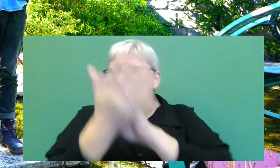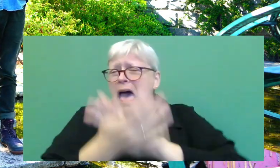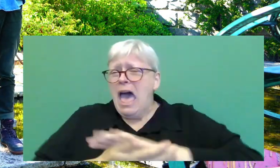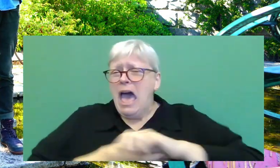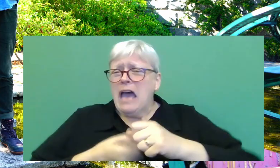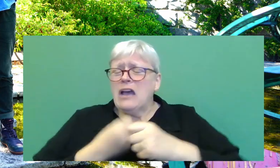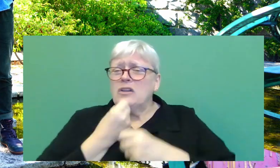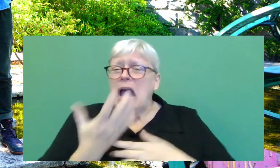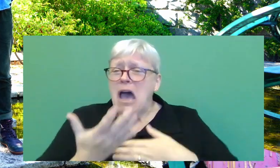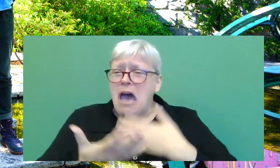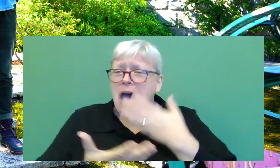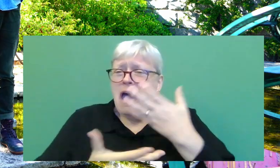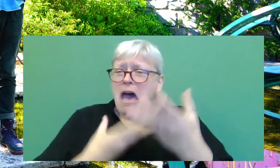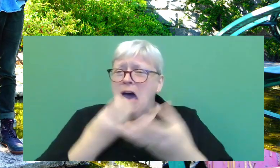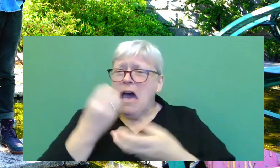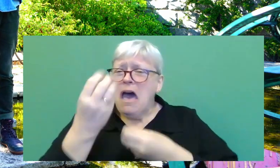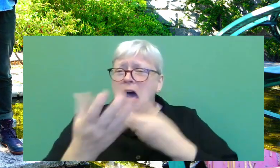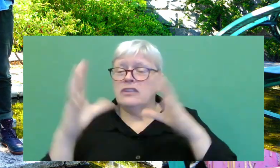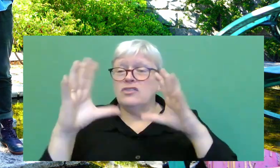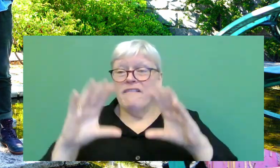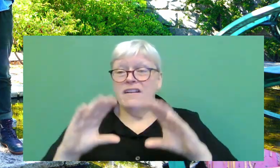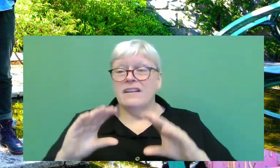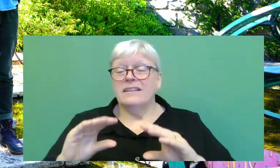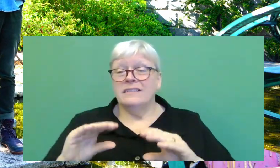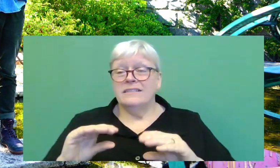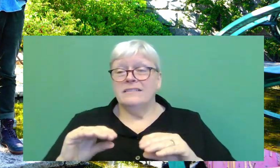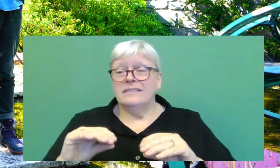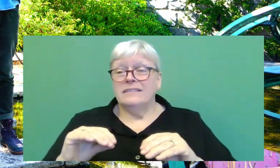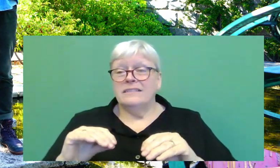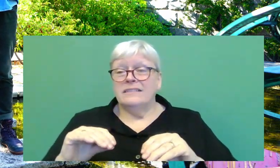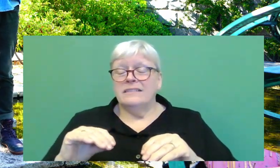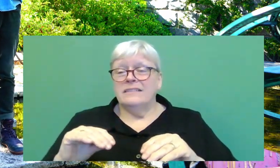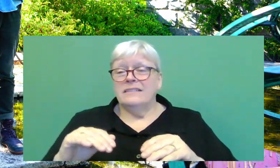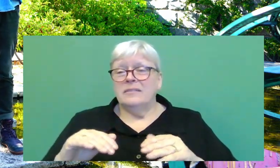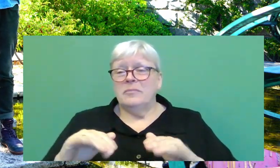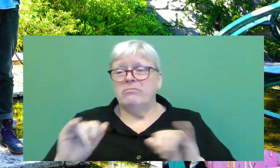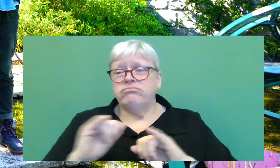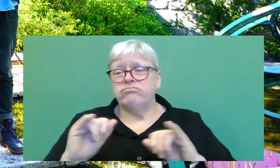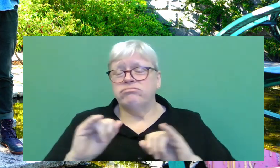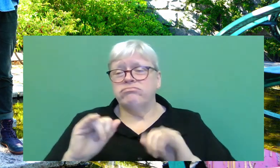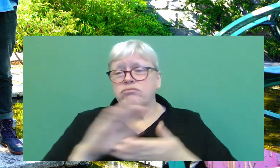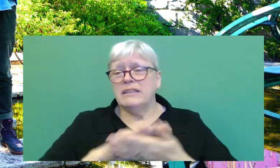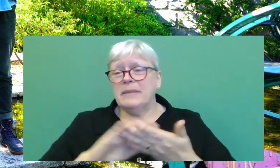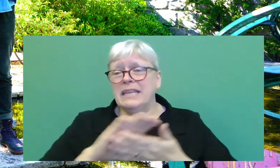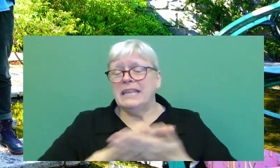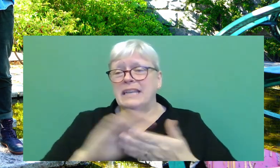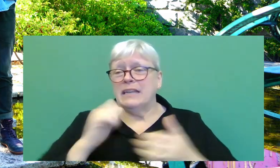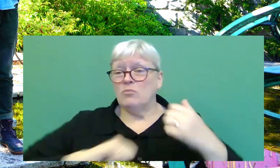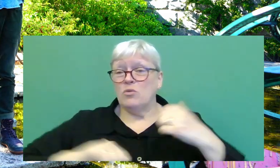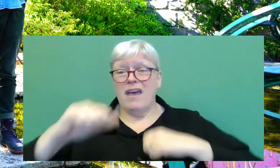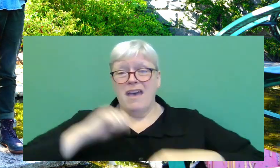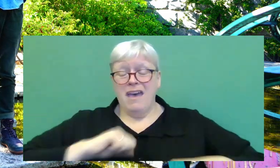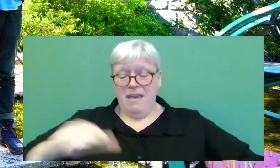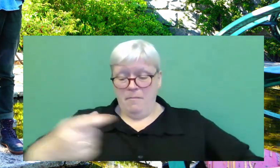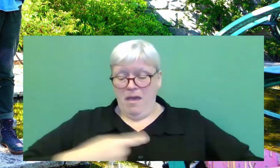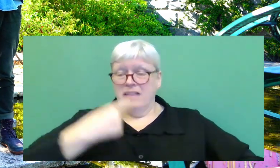It's been clumsy with meaning after having prided myself on exactitude, where 140 characters seems a